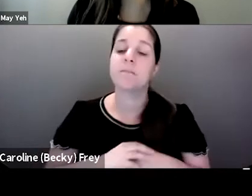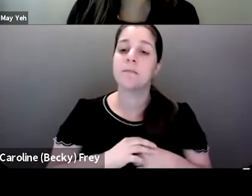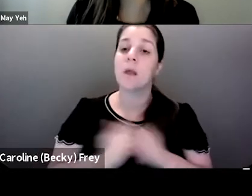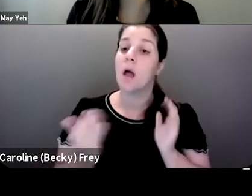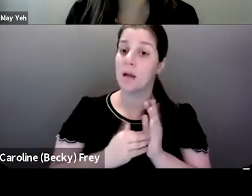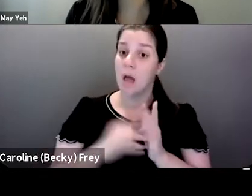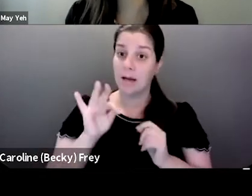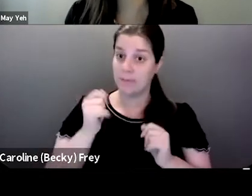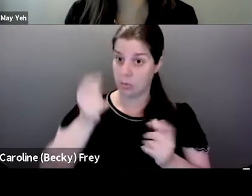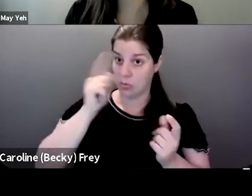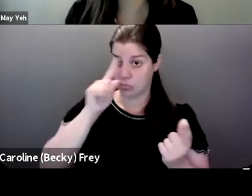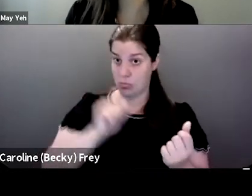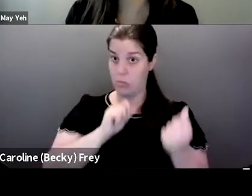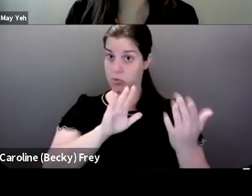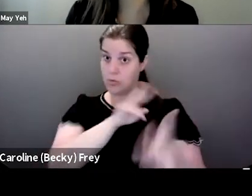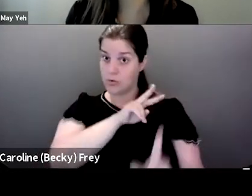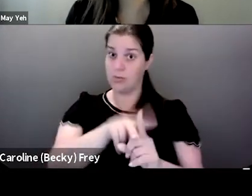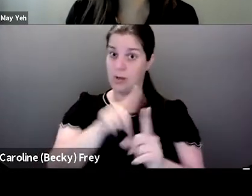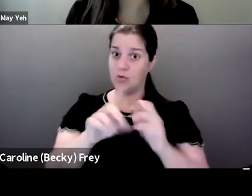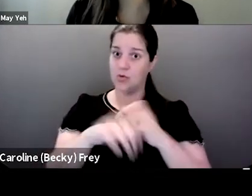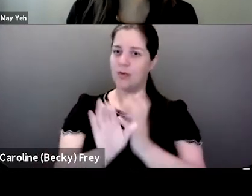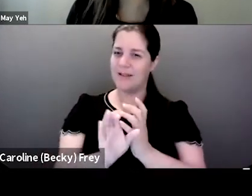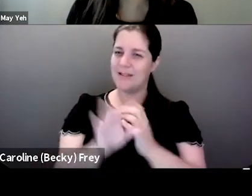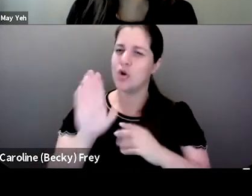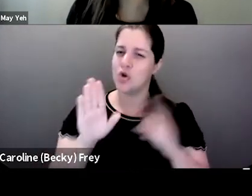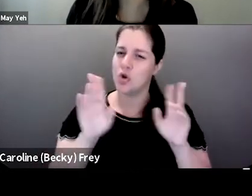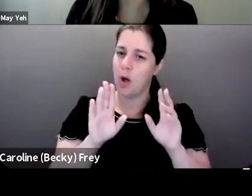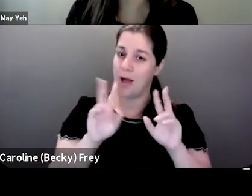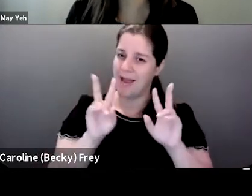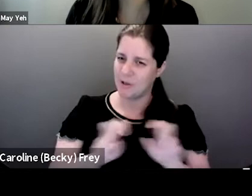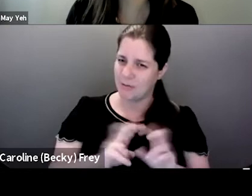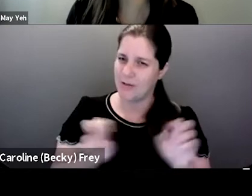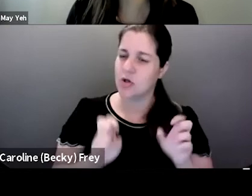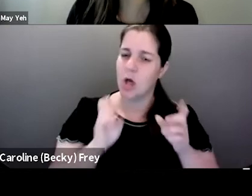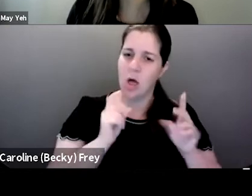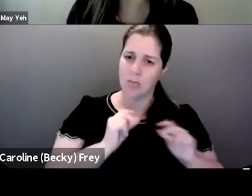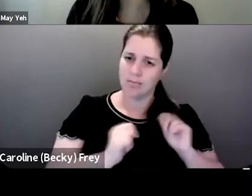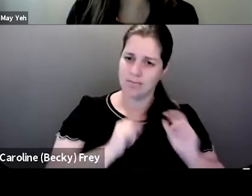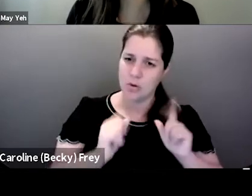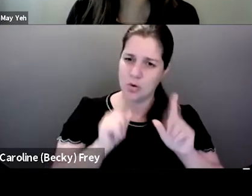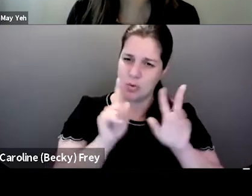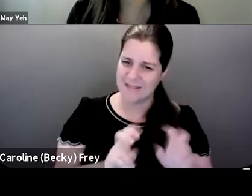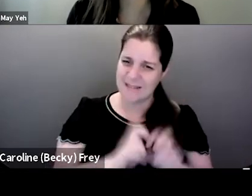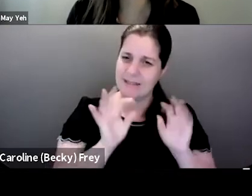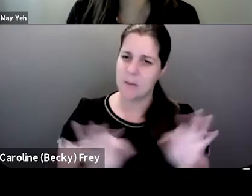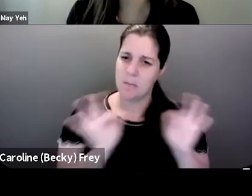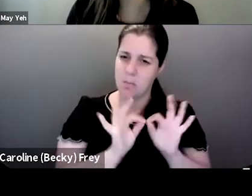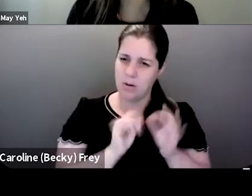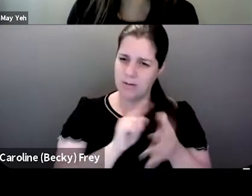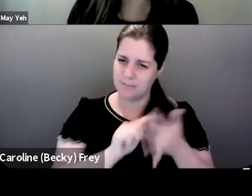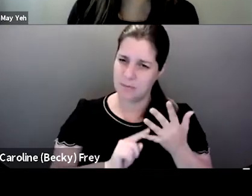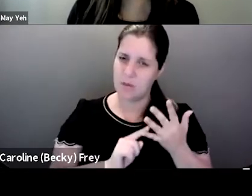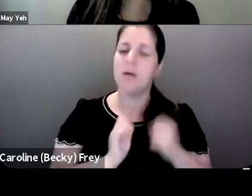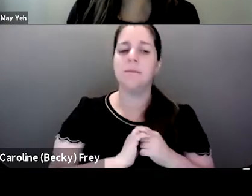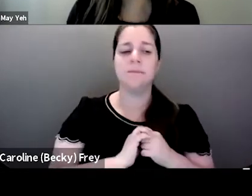approach were applied to crisis intervention, the brevity of the assessment may be especially important, balanced with the ability to assess the most important specific factors or